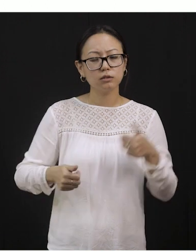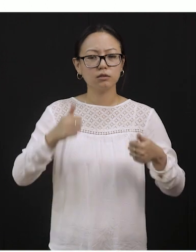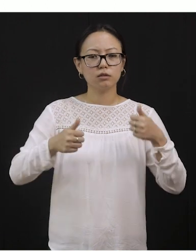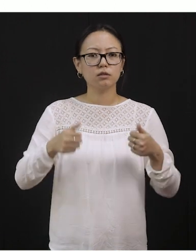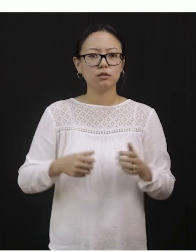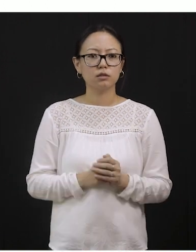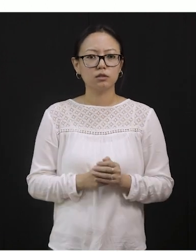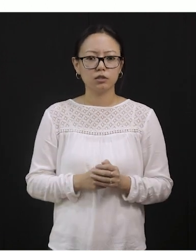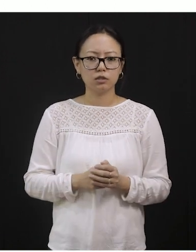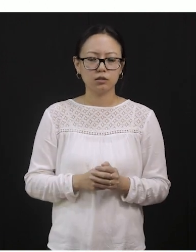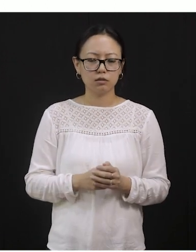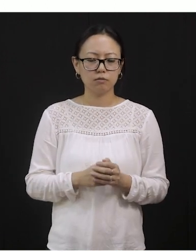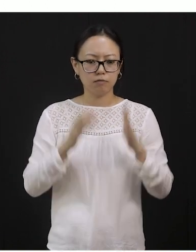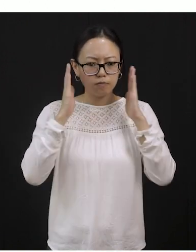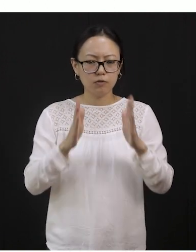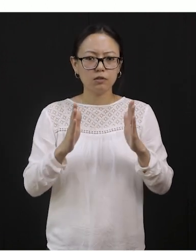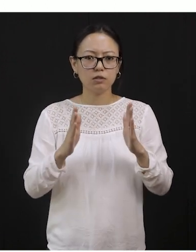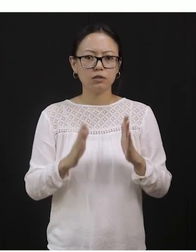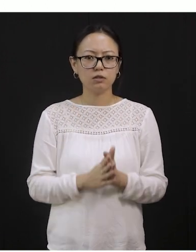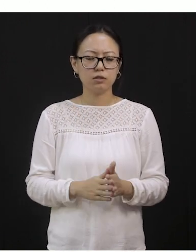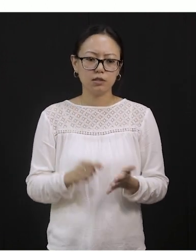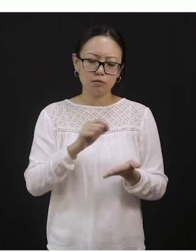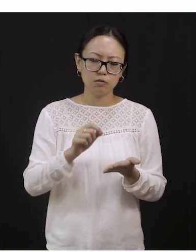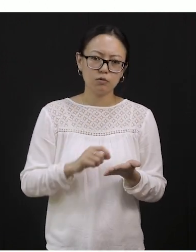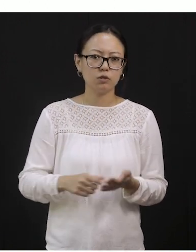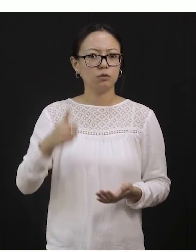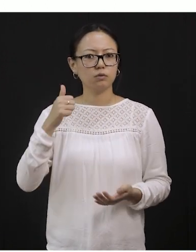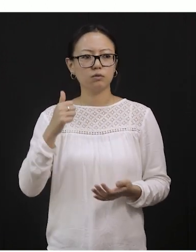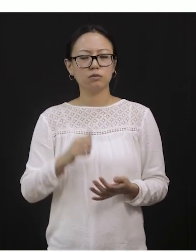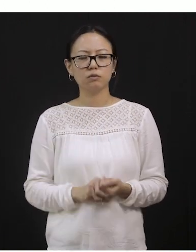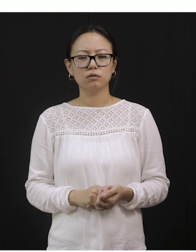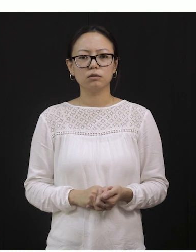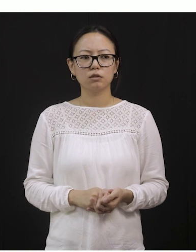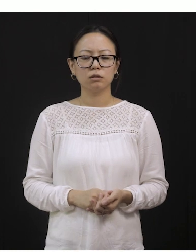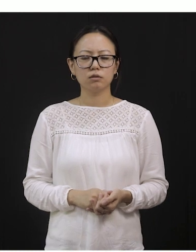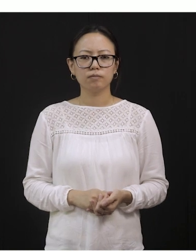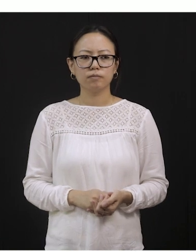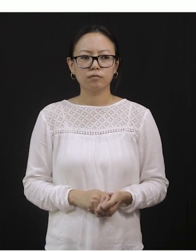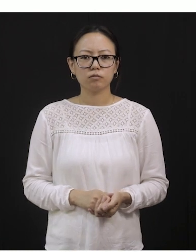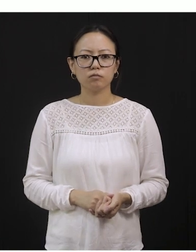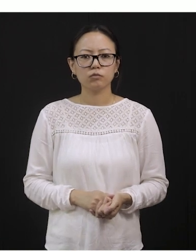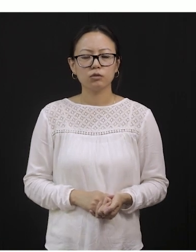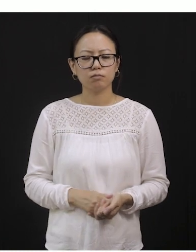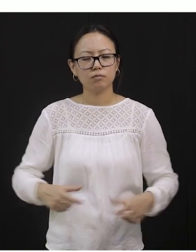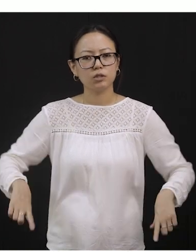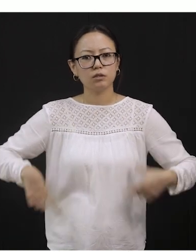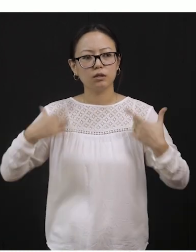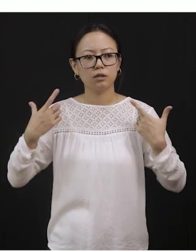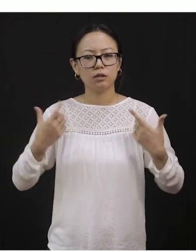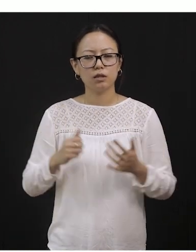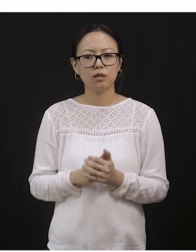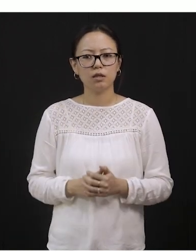Please remember this very two moral lessons, and do not just remember but practice in your life as well. Okay?